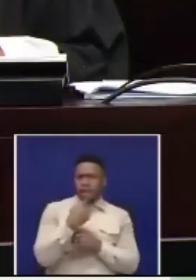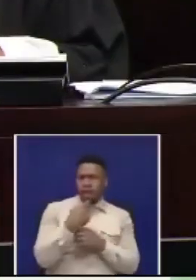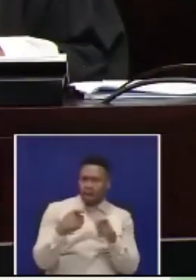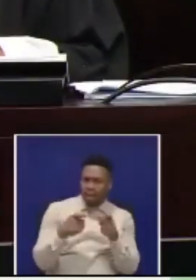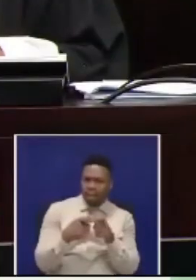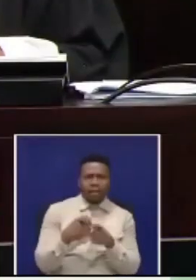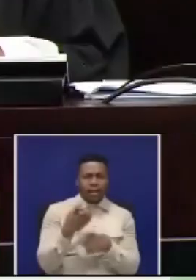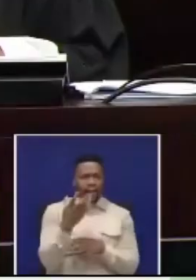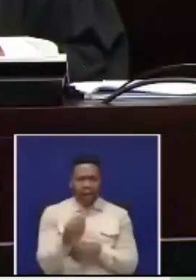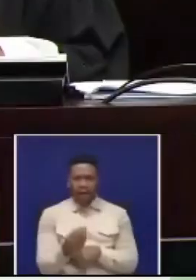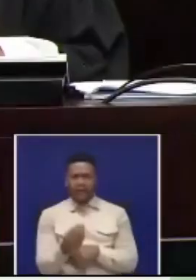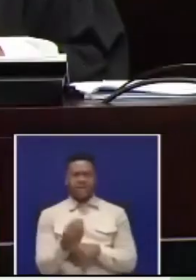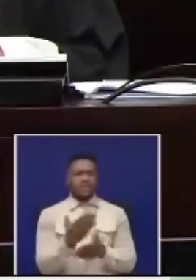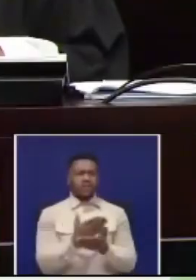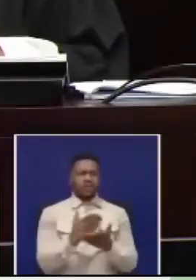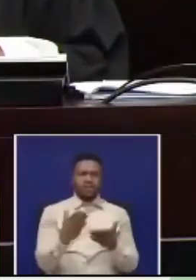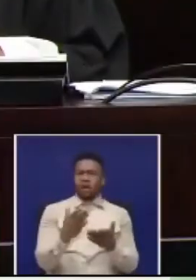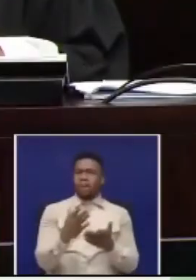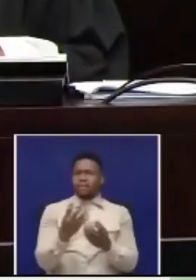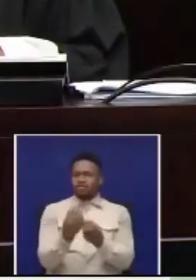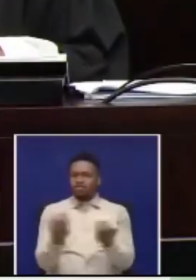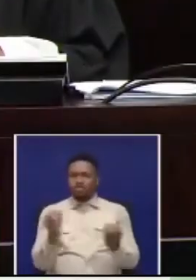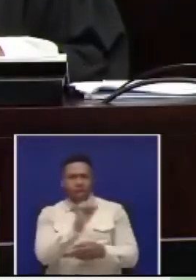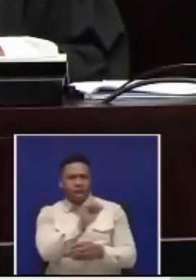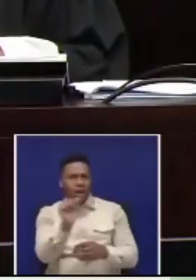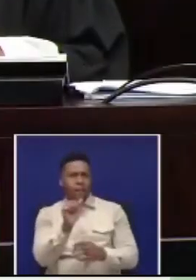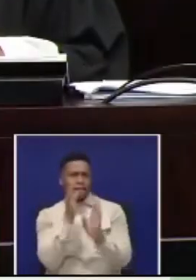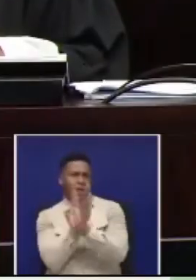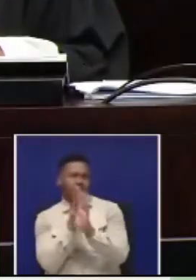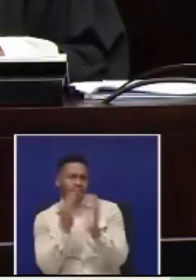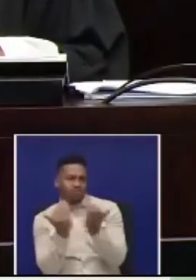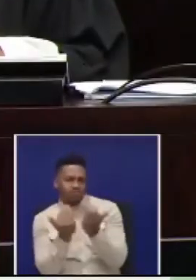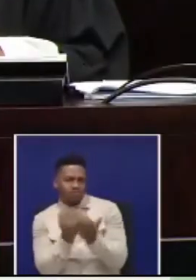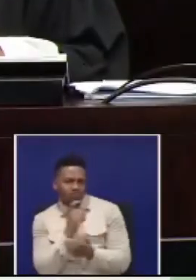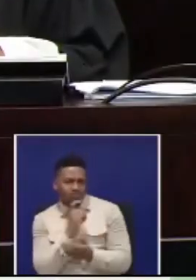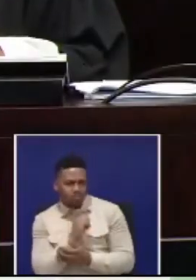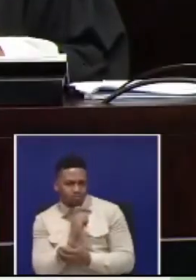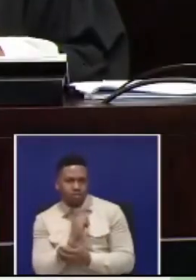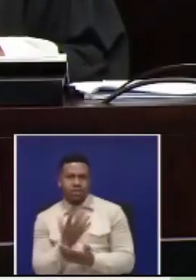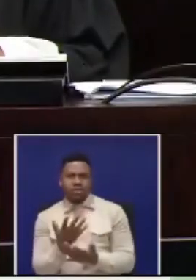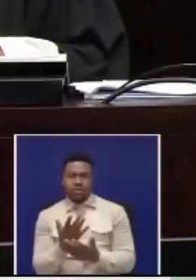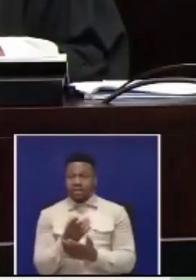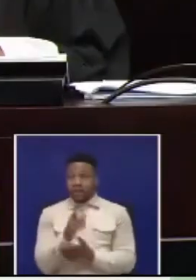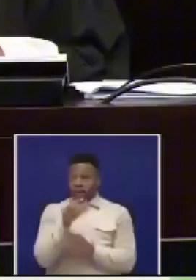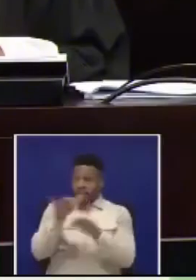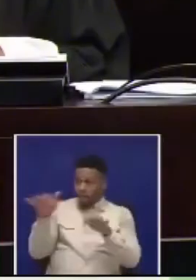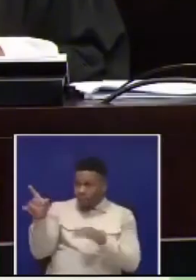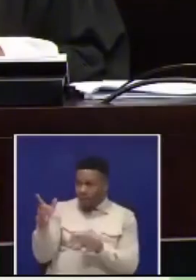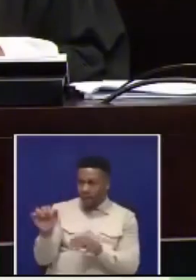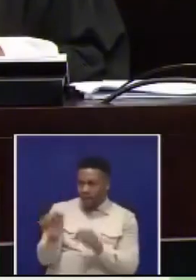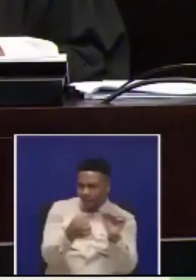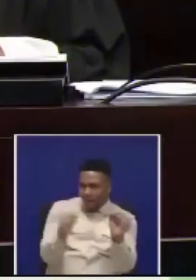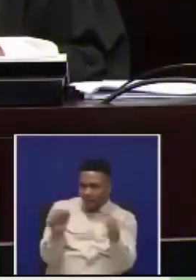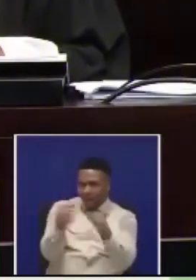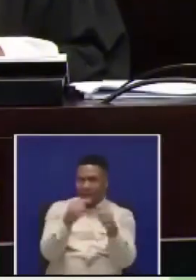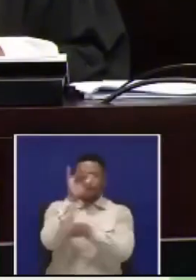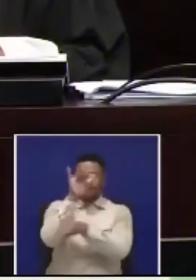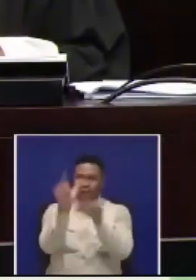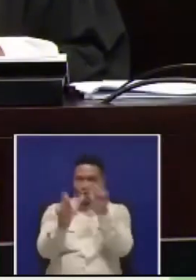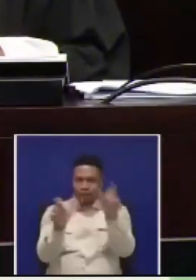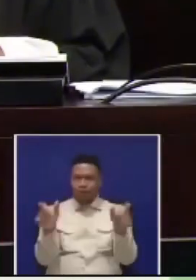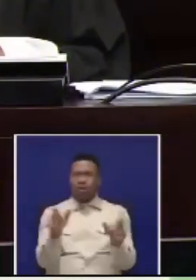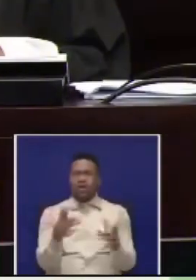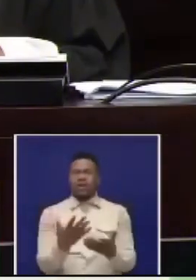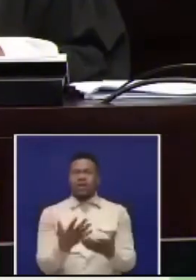at public schools, and those who benefit from employing illegal migrants are the first ones to dismiss